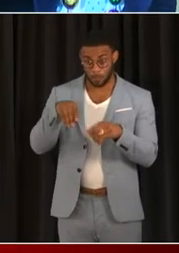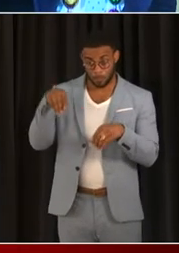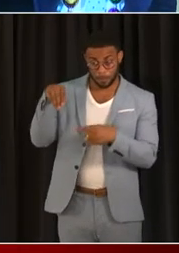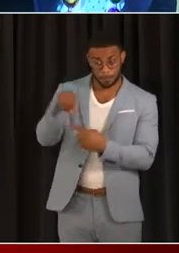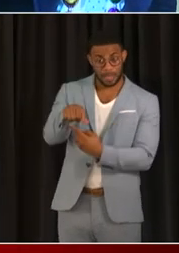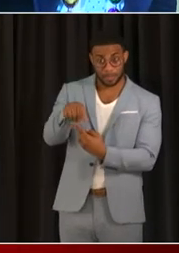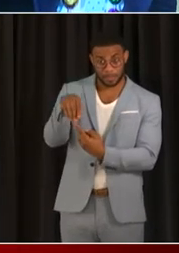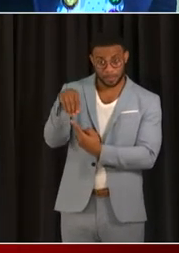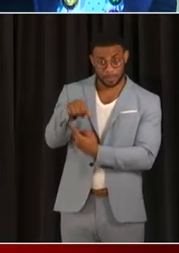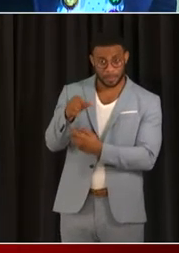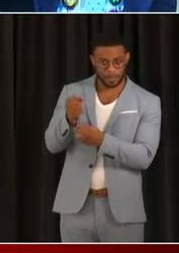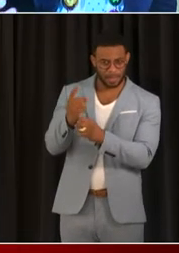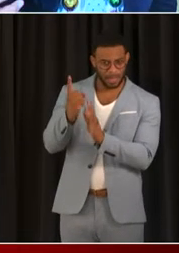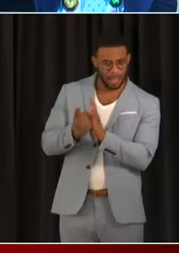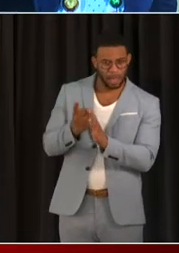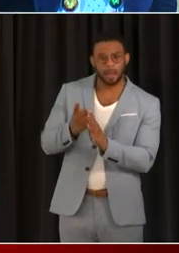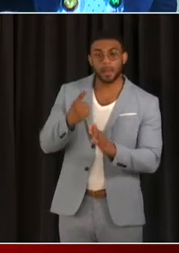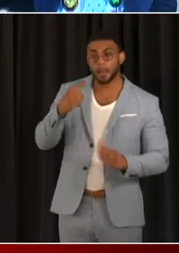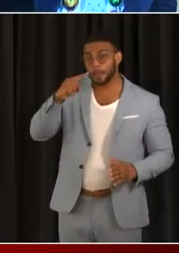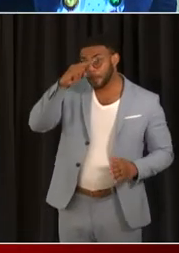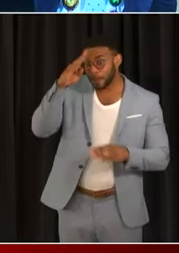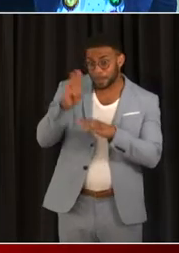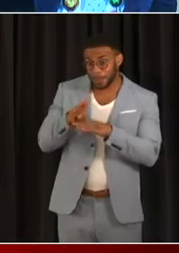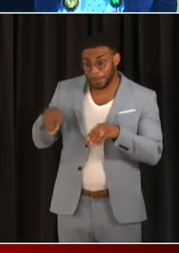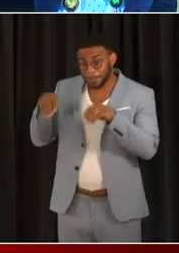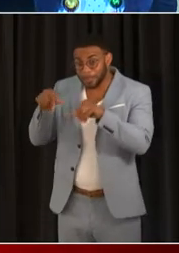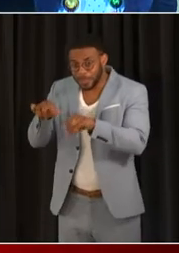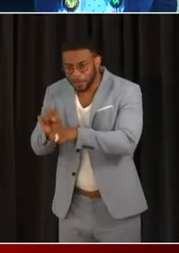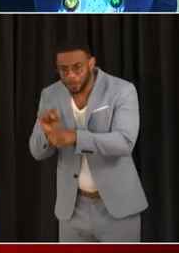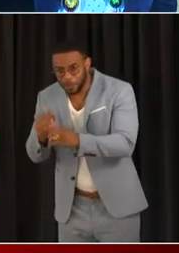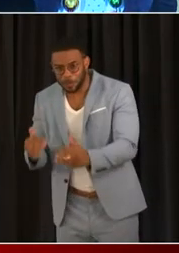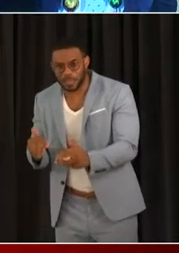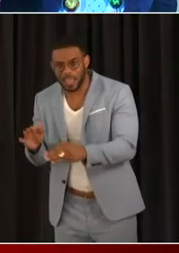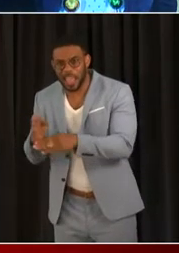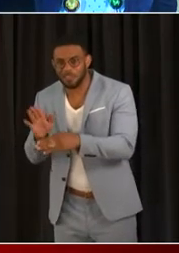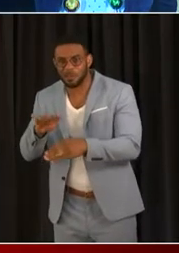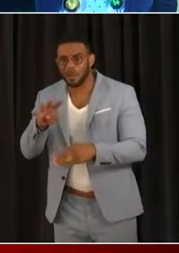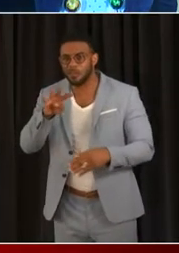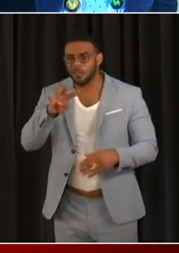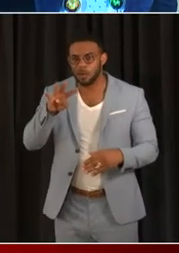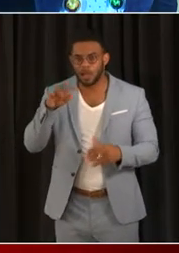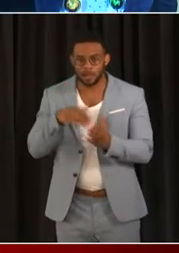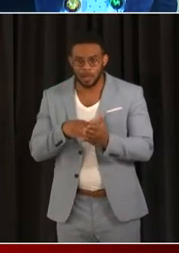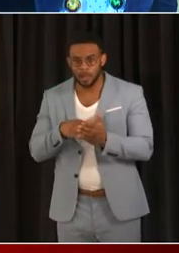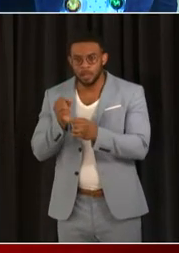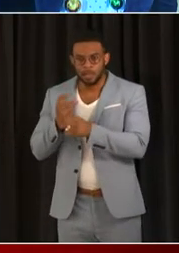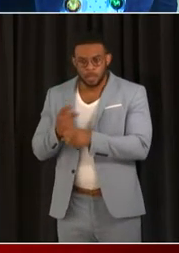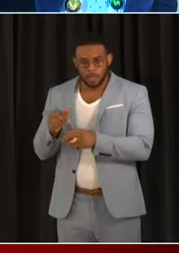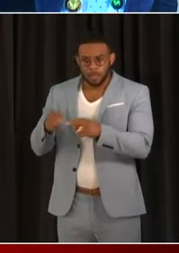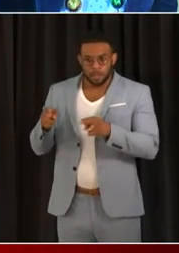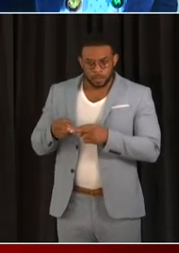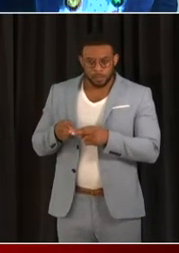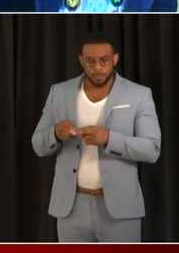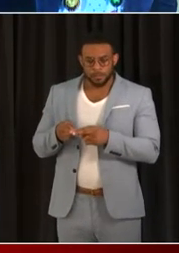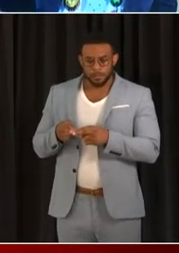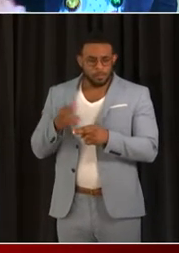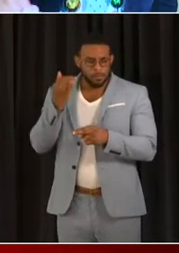pay, again, Black businesses pay their employees an average about $44,000 in the